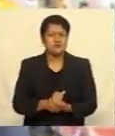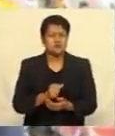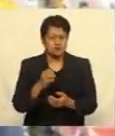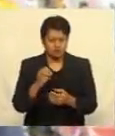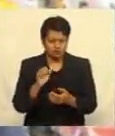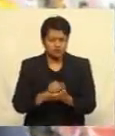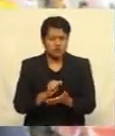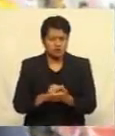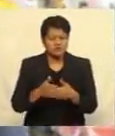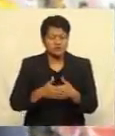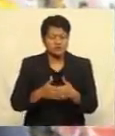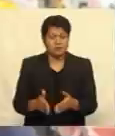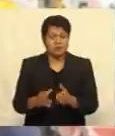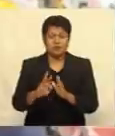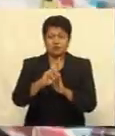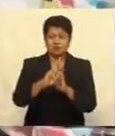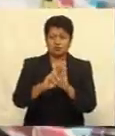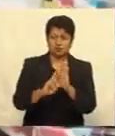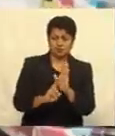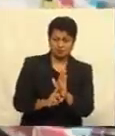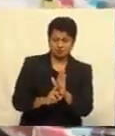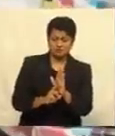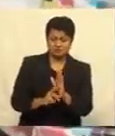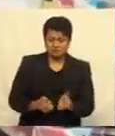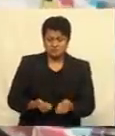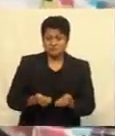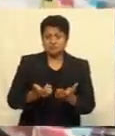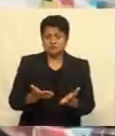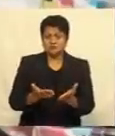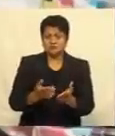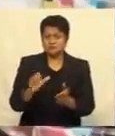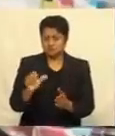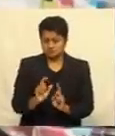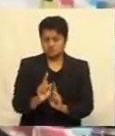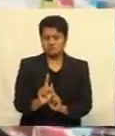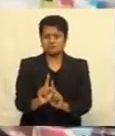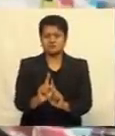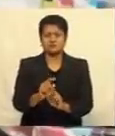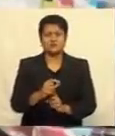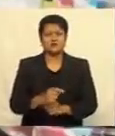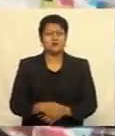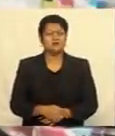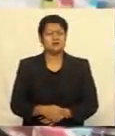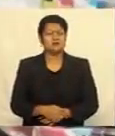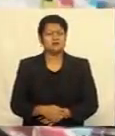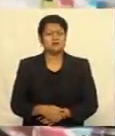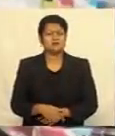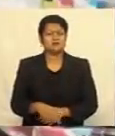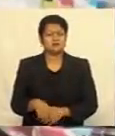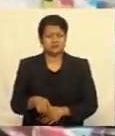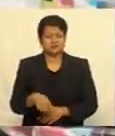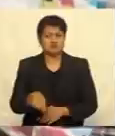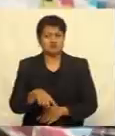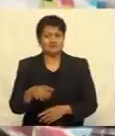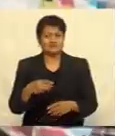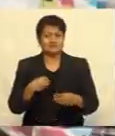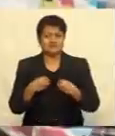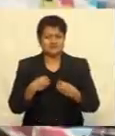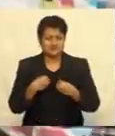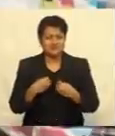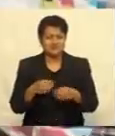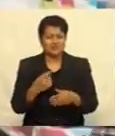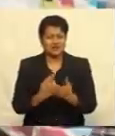and regulations that has been put forward. The top brass of the Suva Retailers Association is closely monitoring operations for